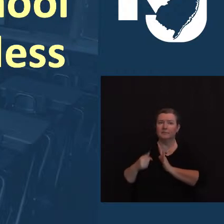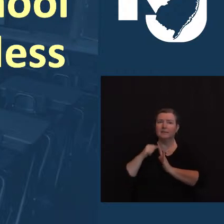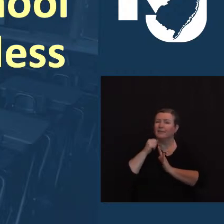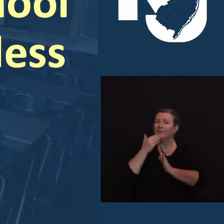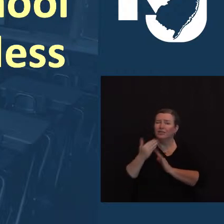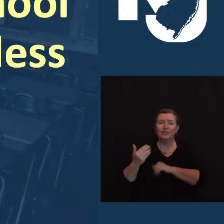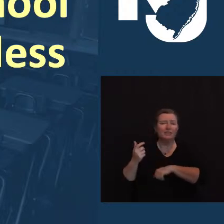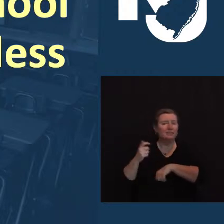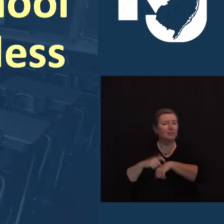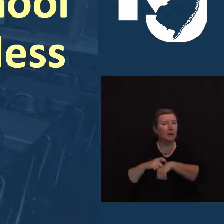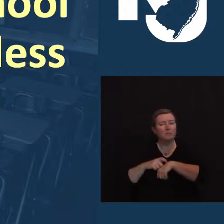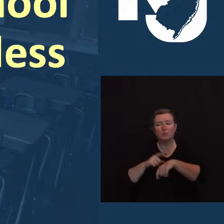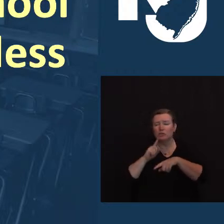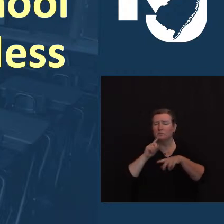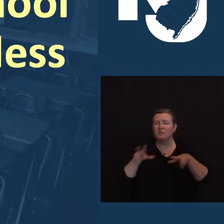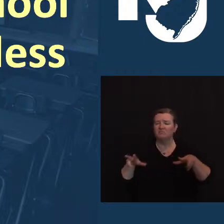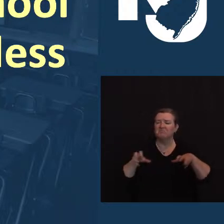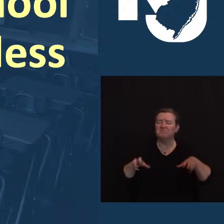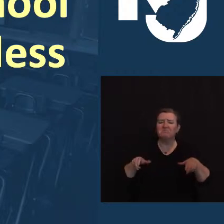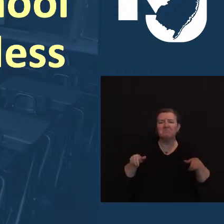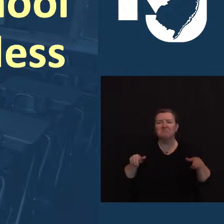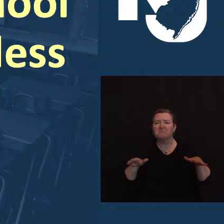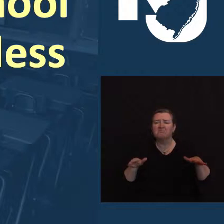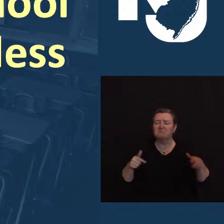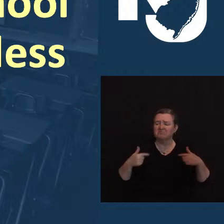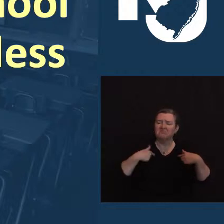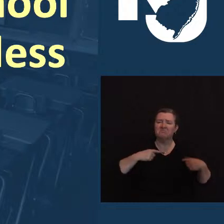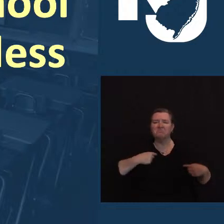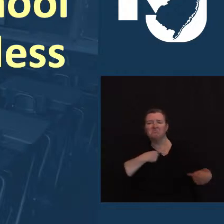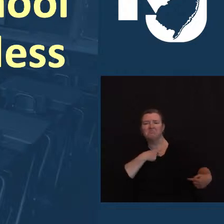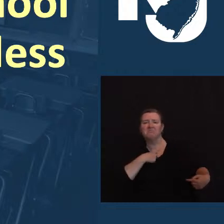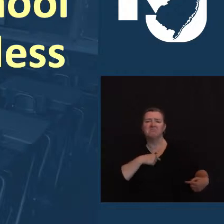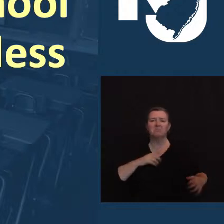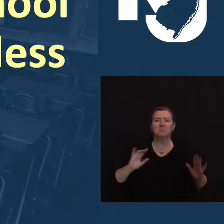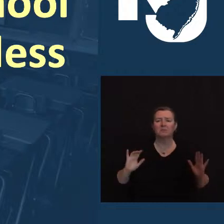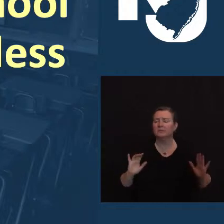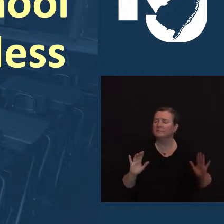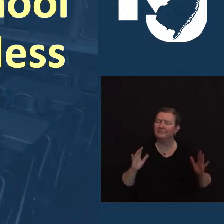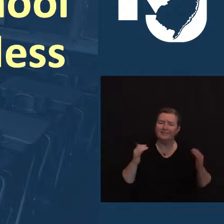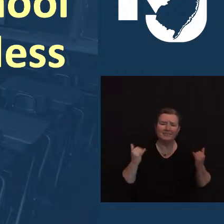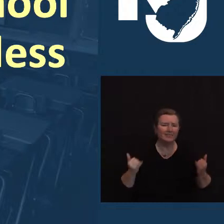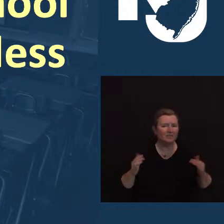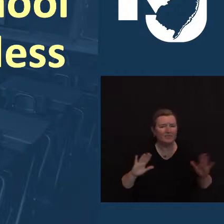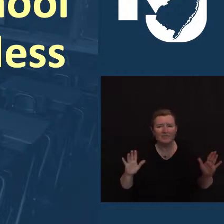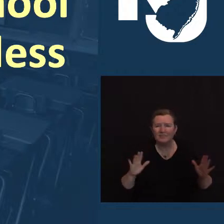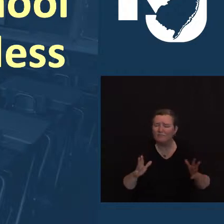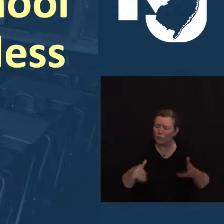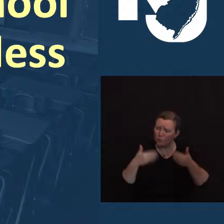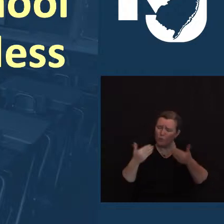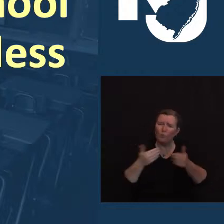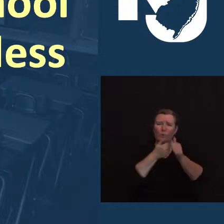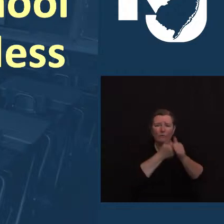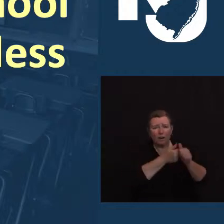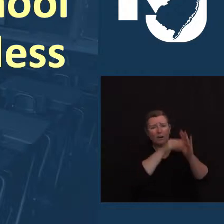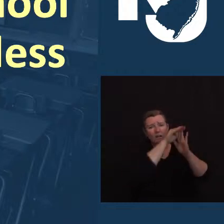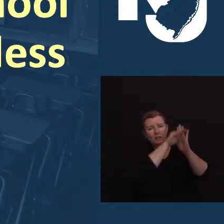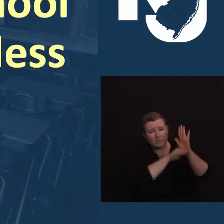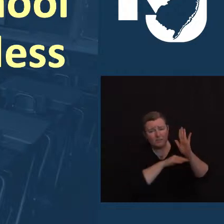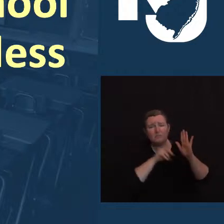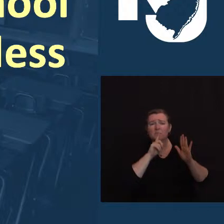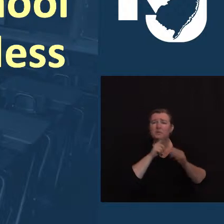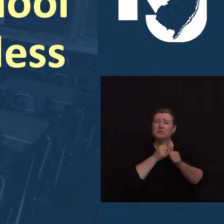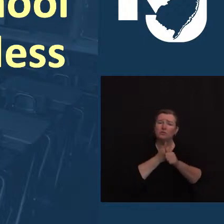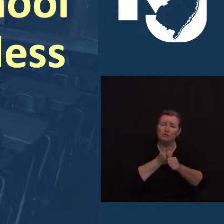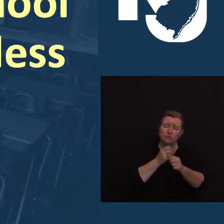selfishness or political posturing. This is the time for selflessness and putting our schools on the best possible footing with